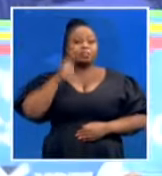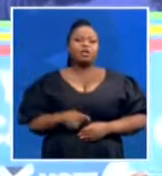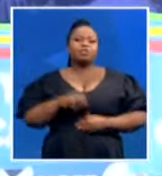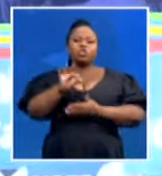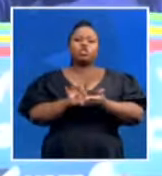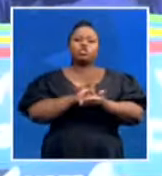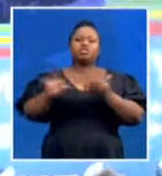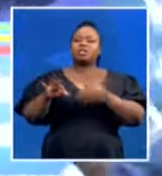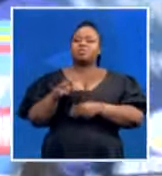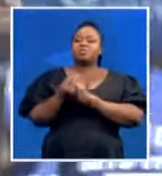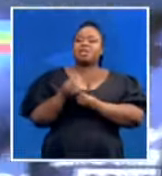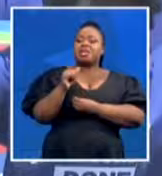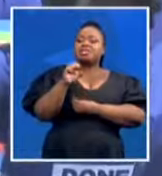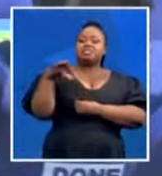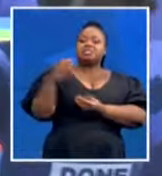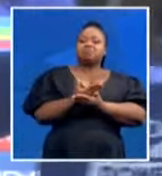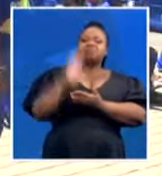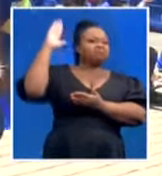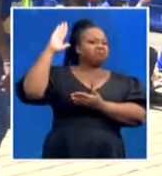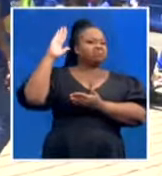Sithi ANC,